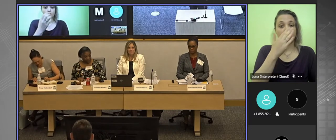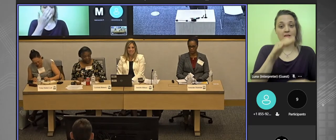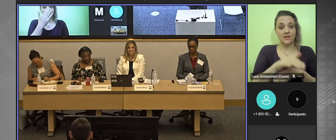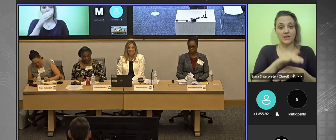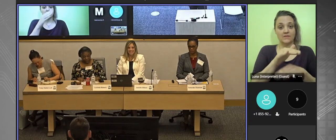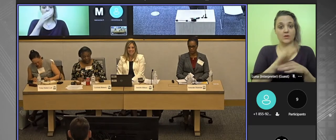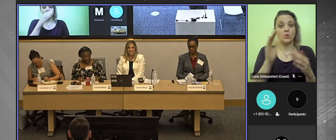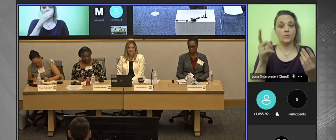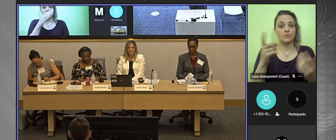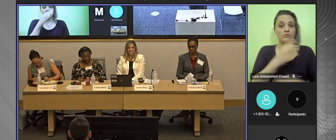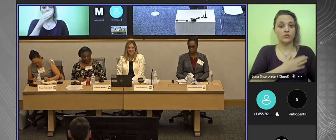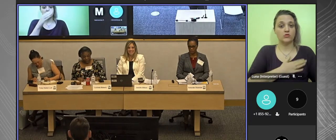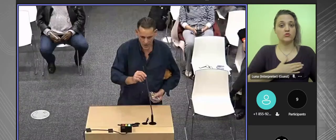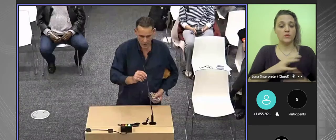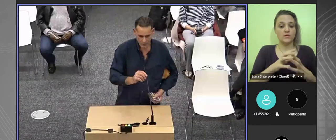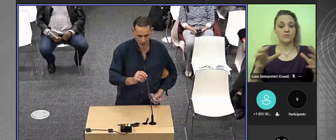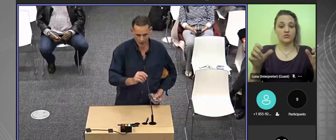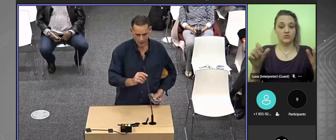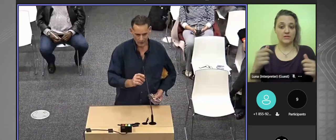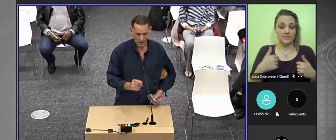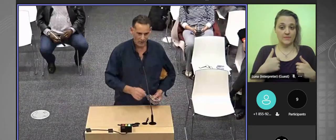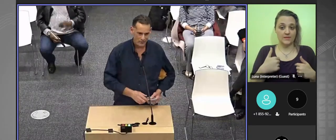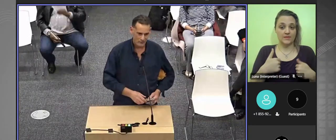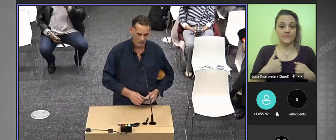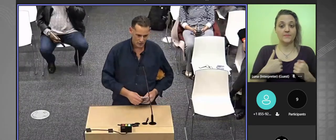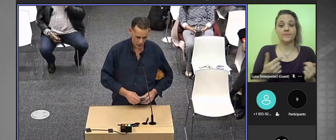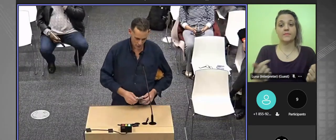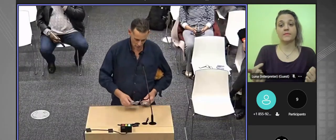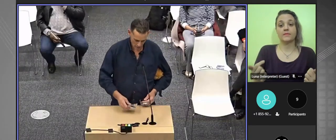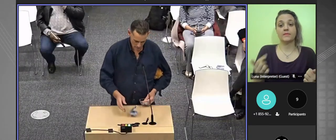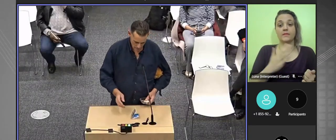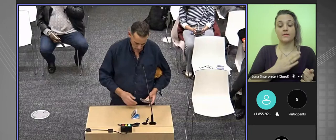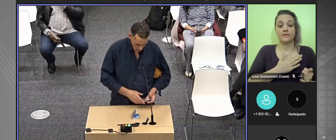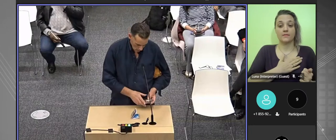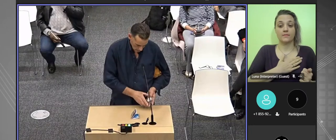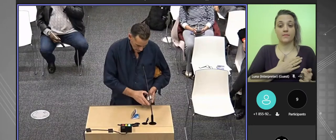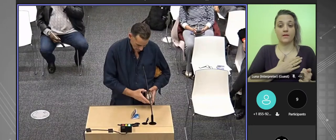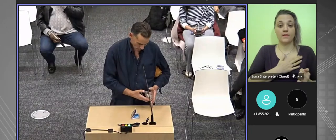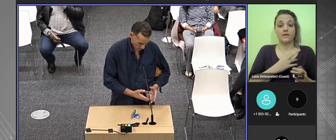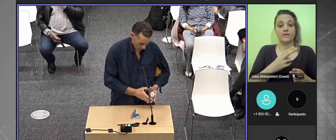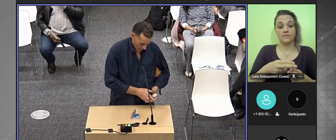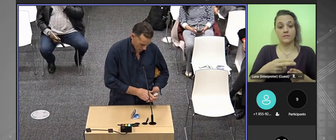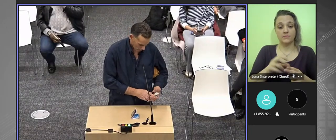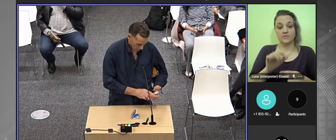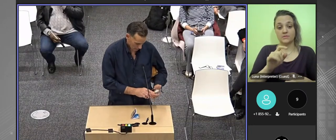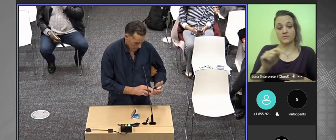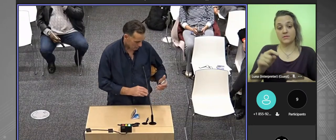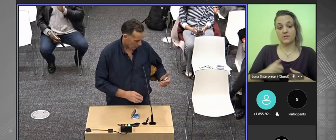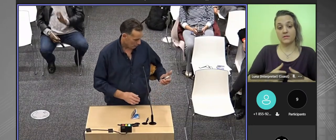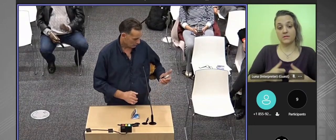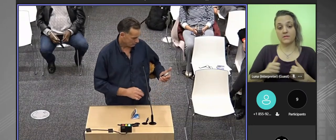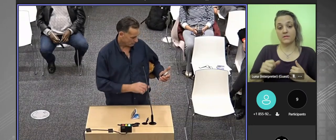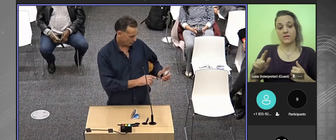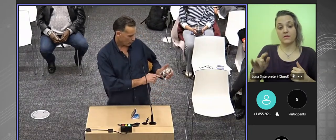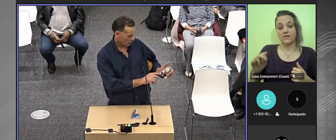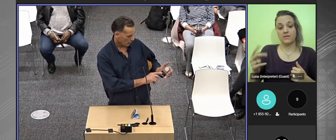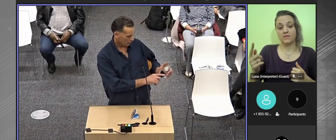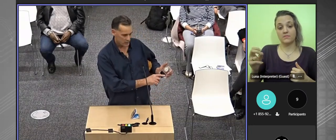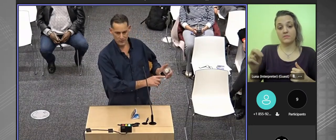good evening hope you guys enjoying as much as I am my name is Scott Brandt I live in Arlington Virginia